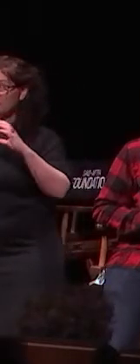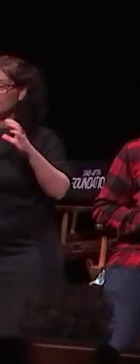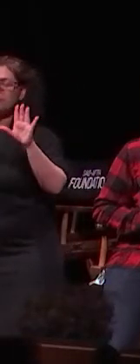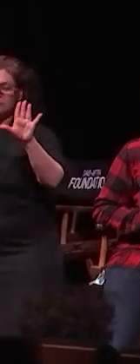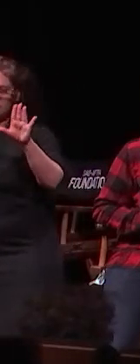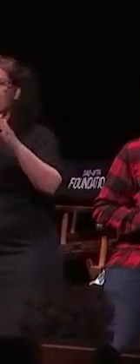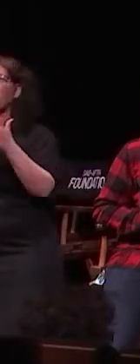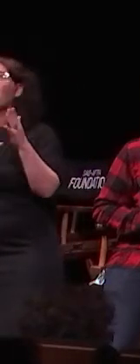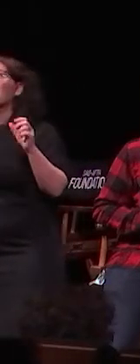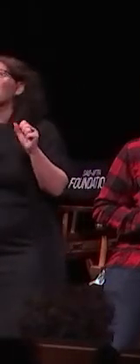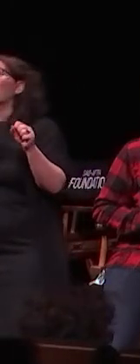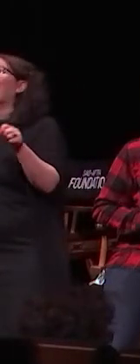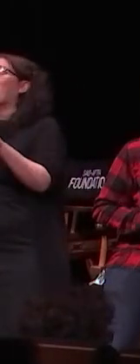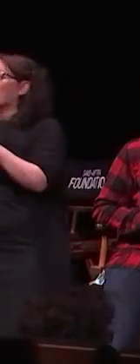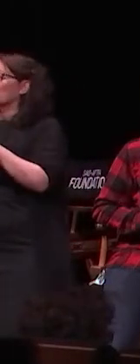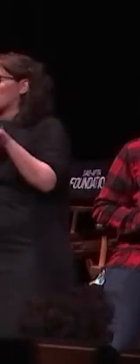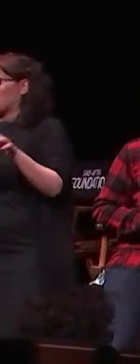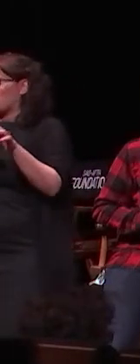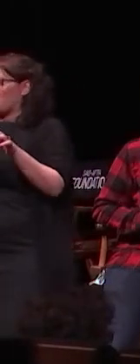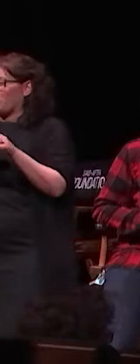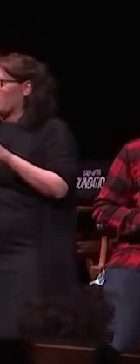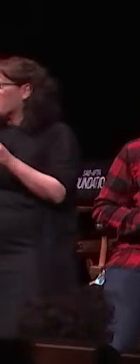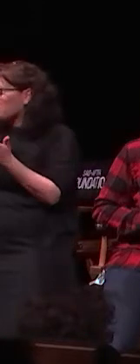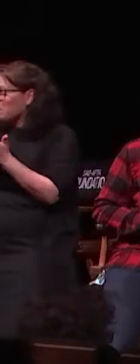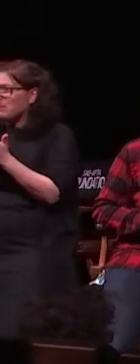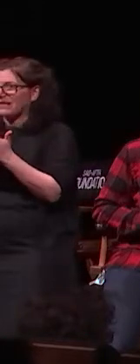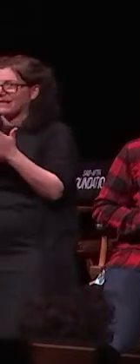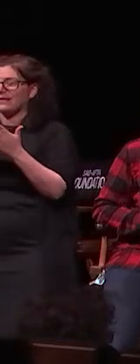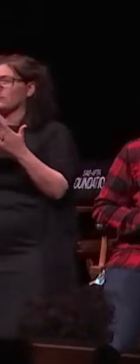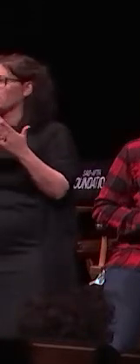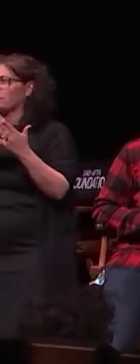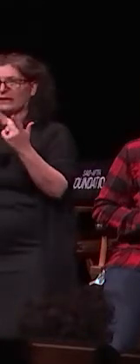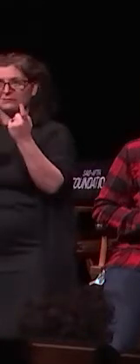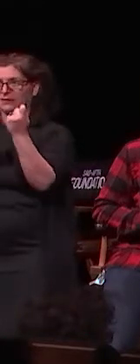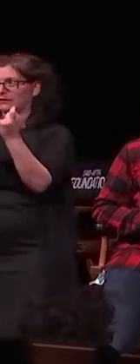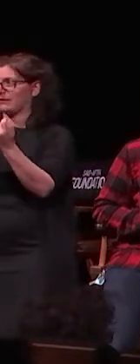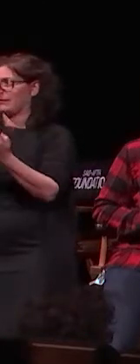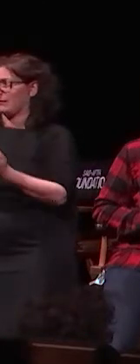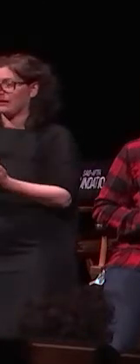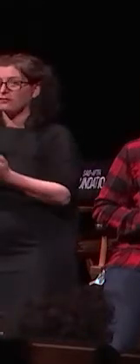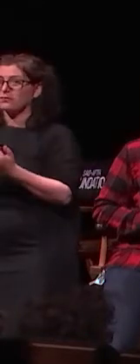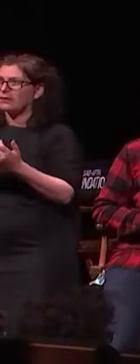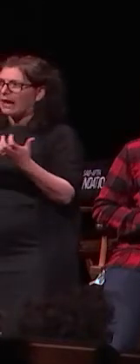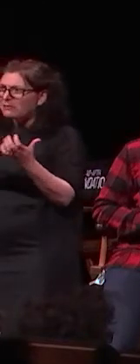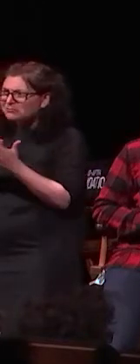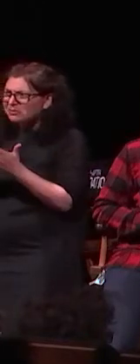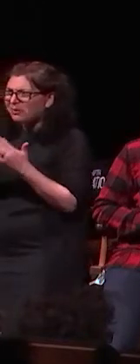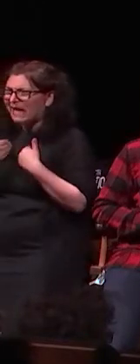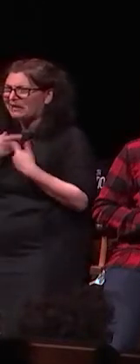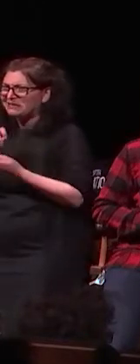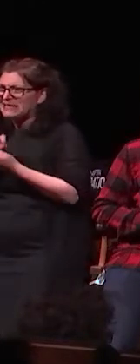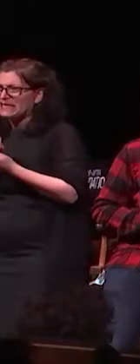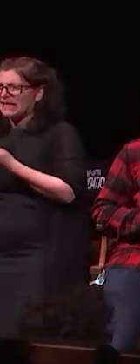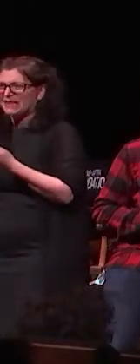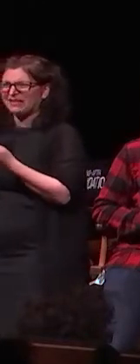what can we actually do with this very small amount of money? And we were like, well, how much money do we actually have? So I think we had like $3,000.